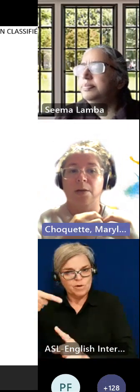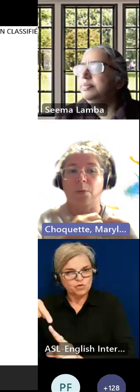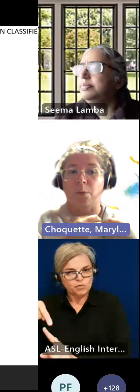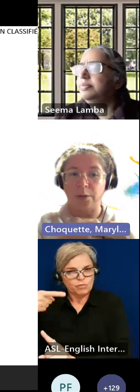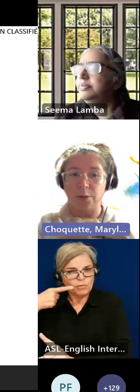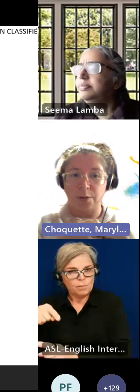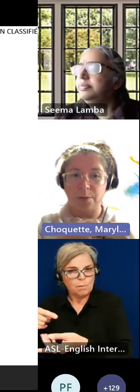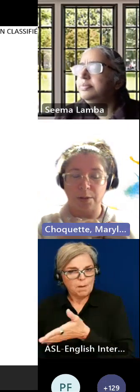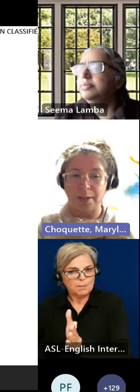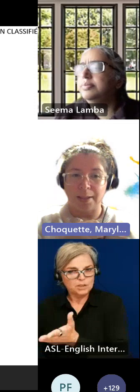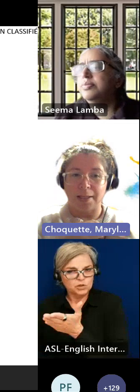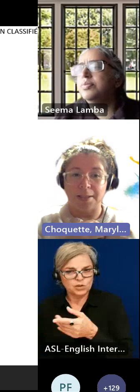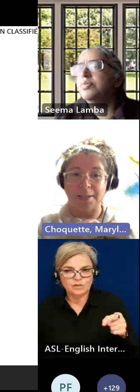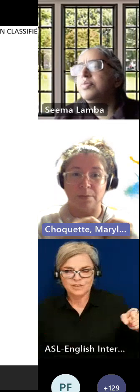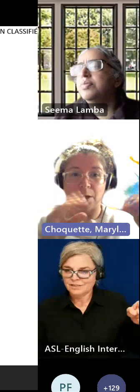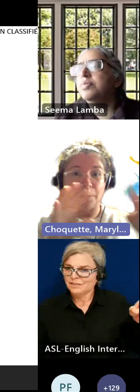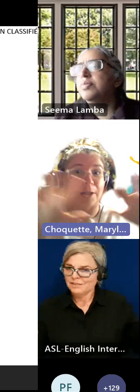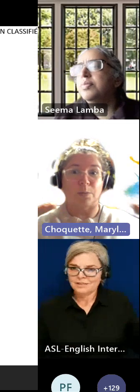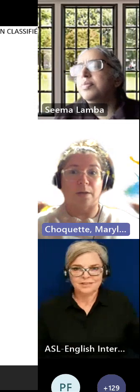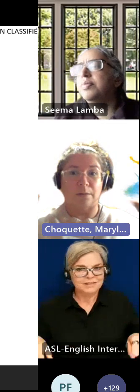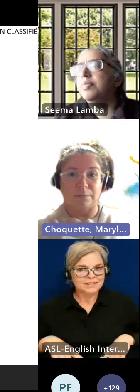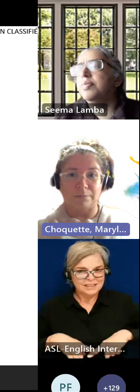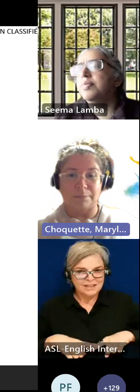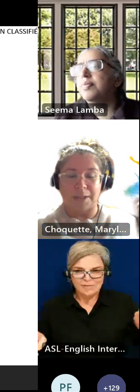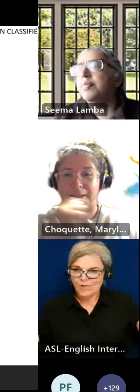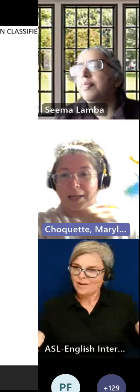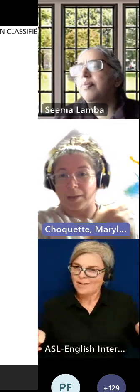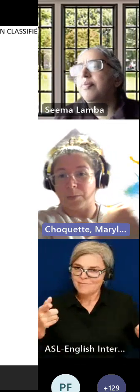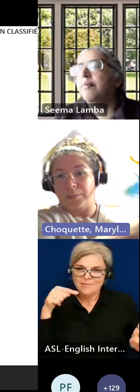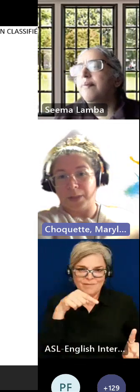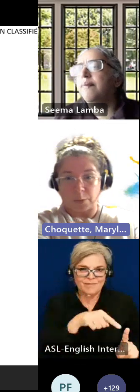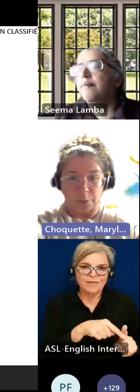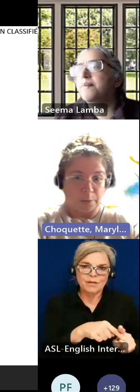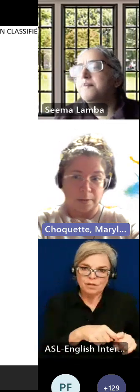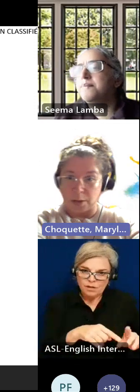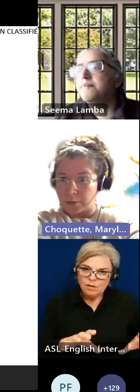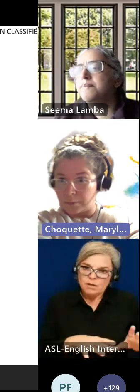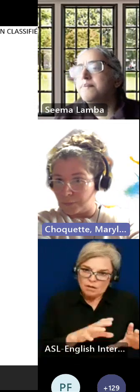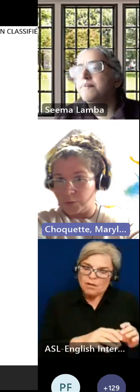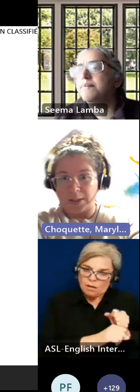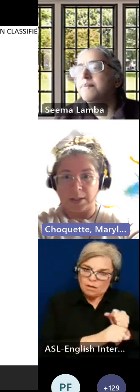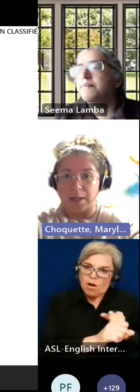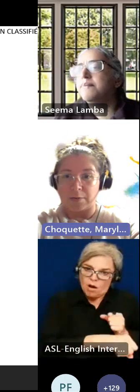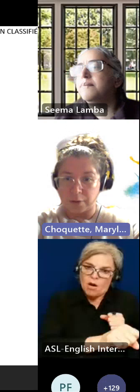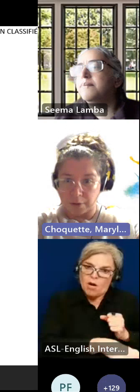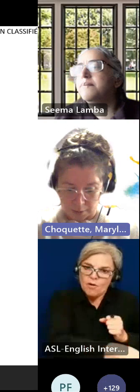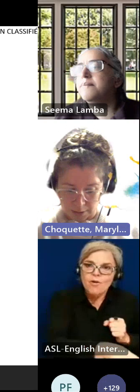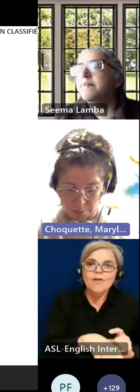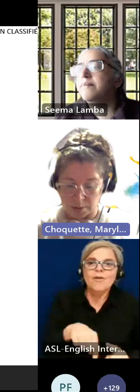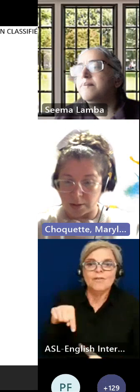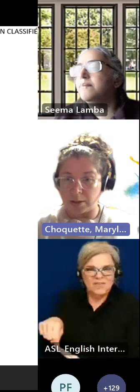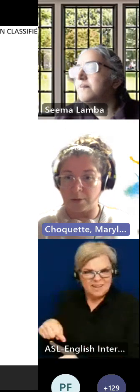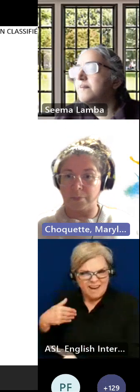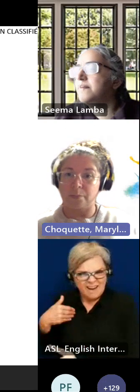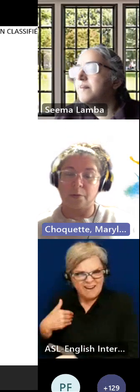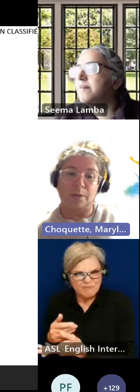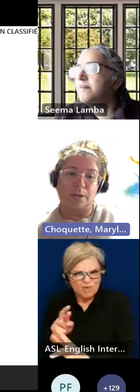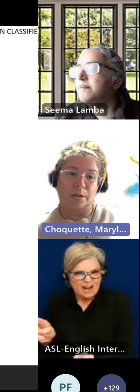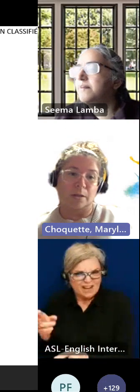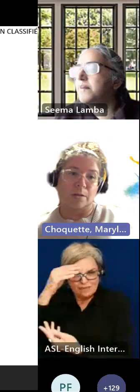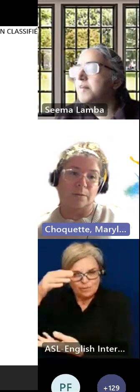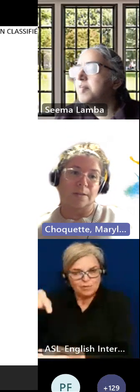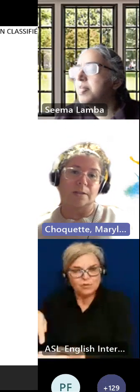really, what you should be looking at is a benchmark. And I'm a big proponent of using everything that's